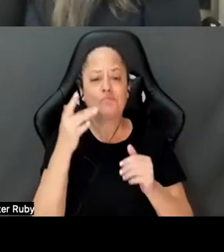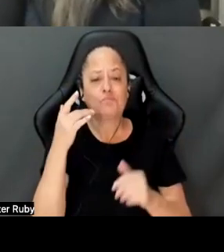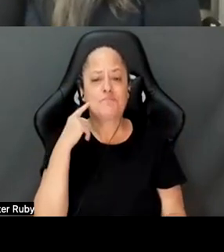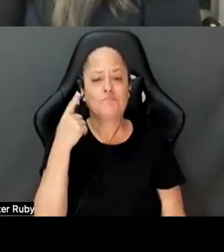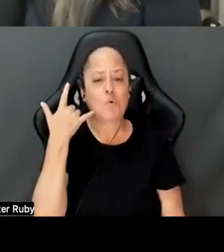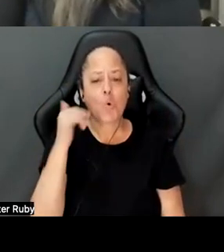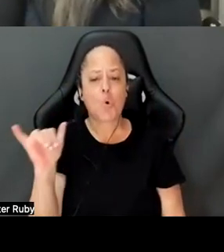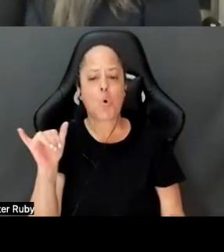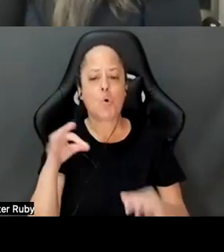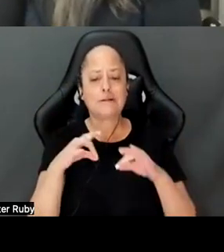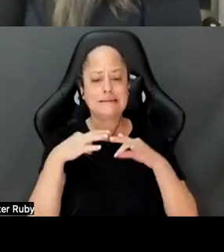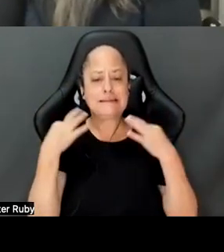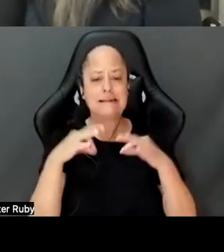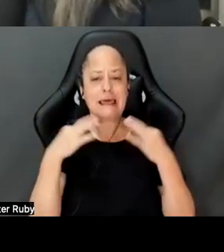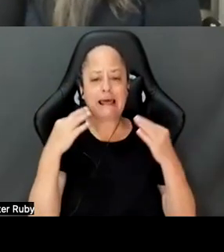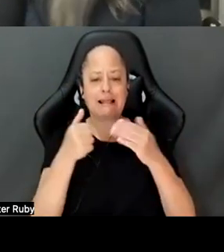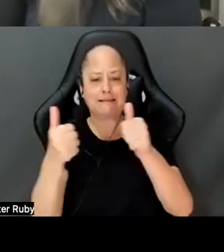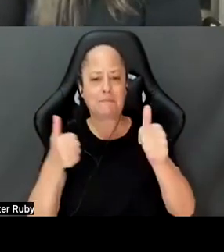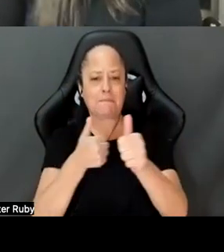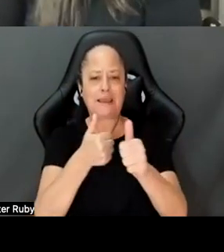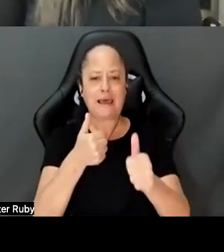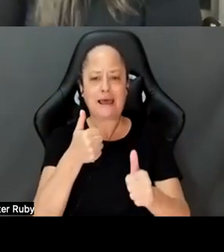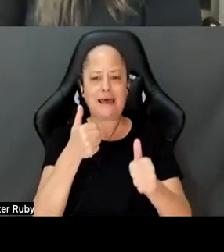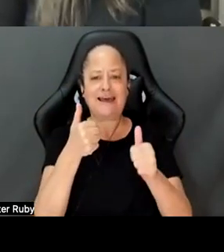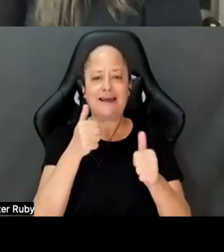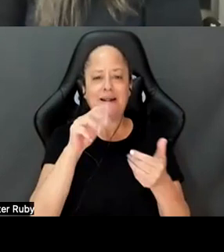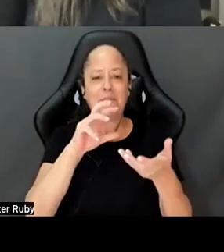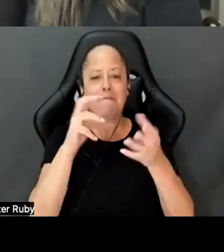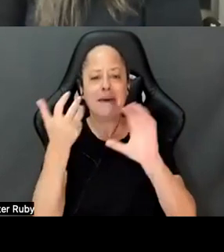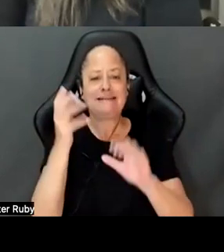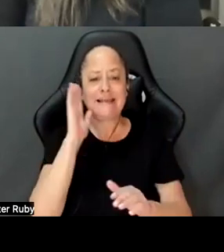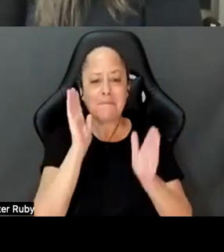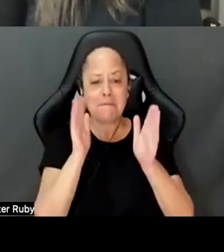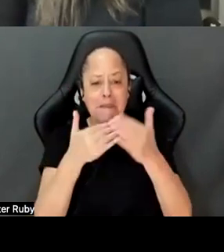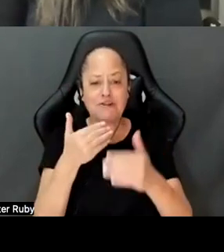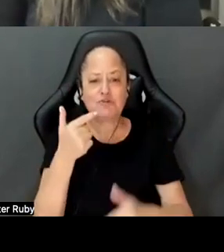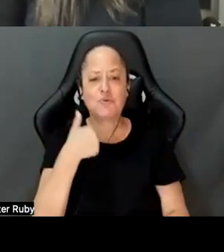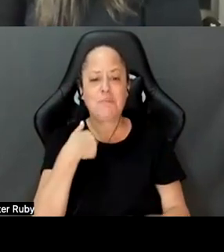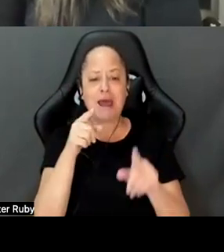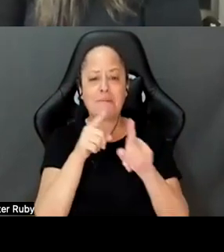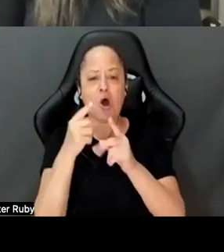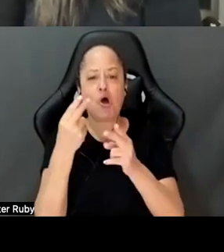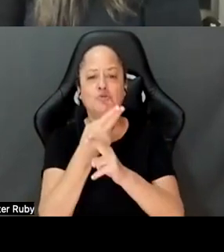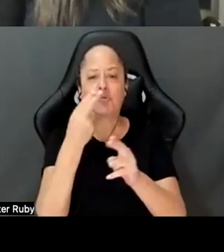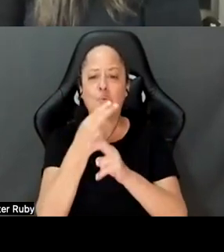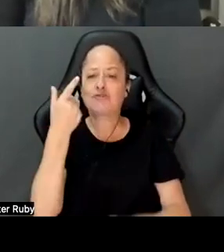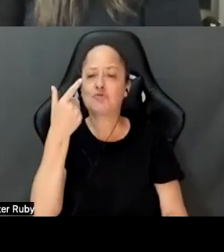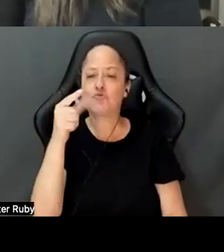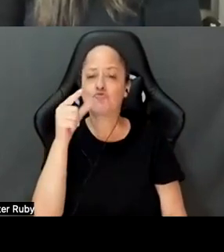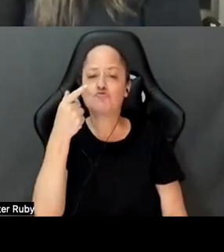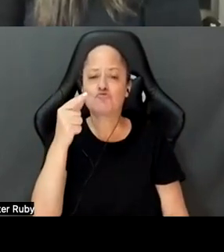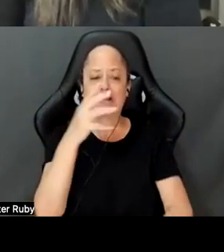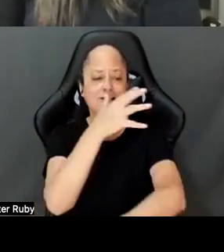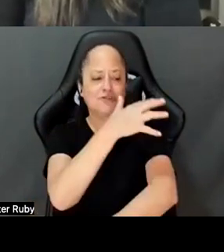chain necklace. And behind me is my messy bedroom. I'm also wearing a green